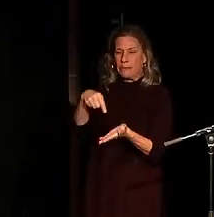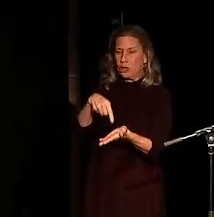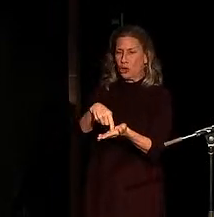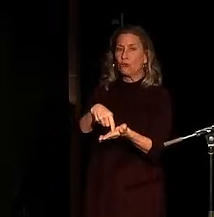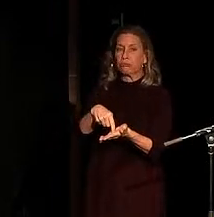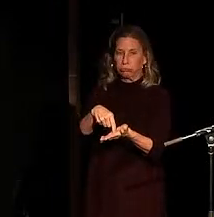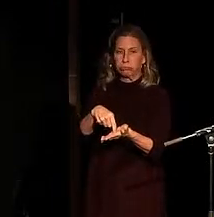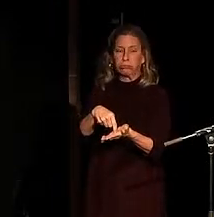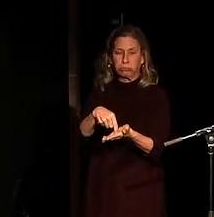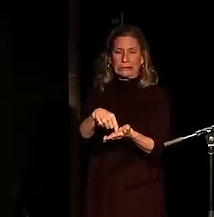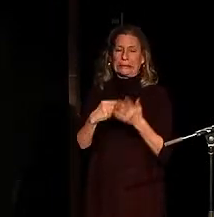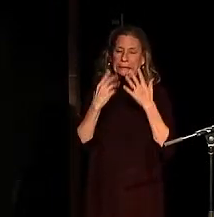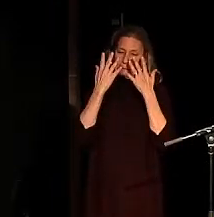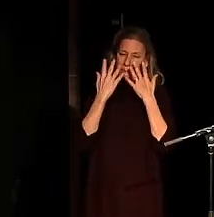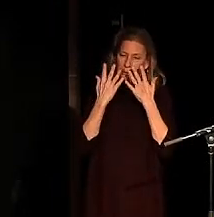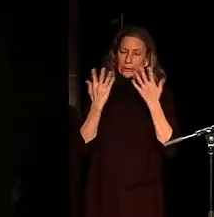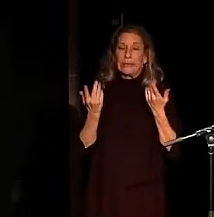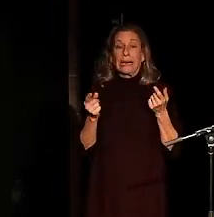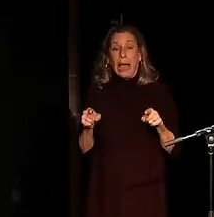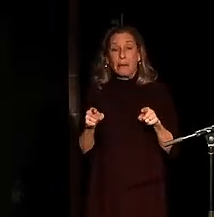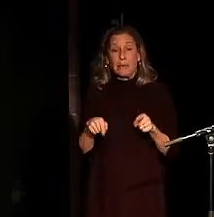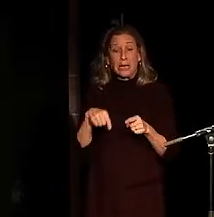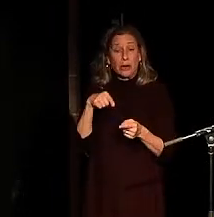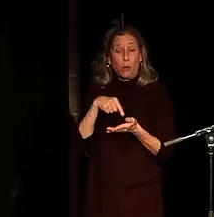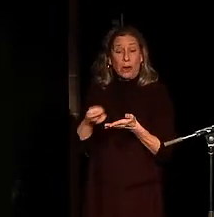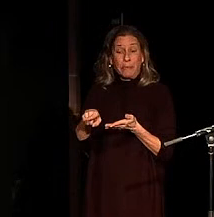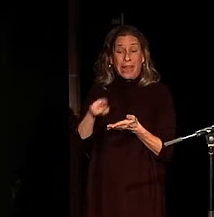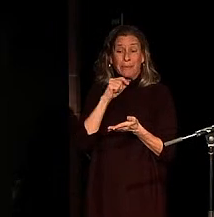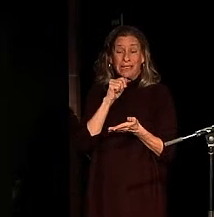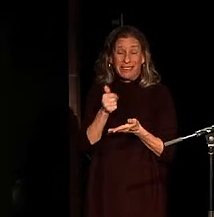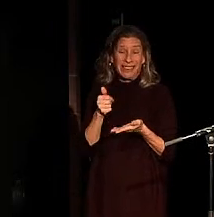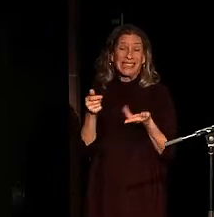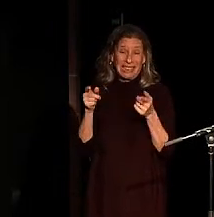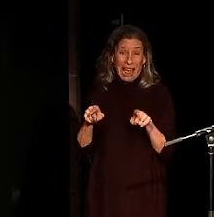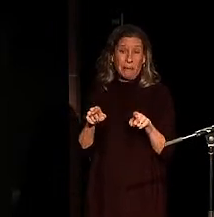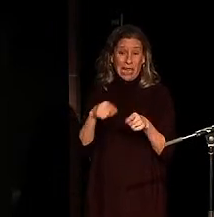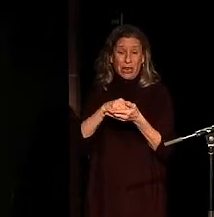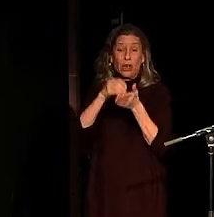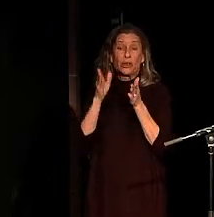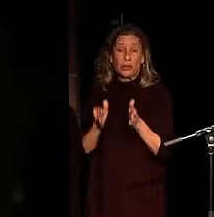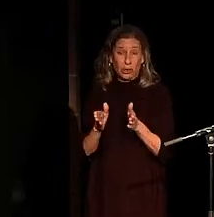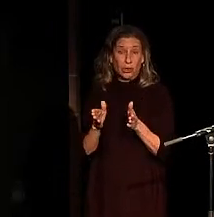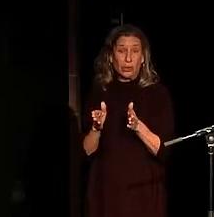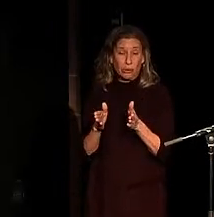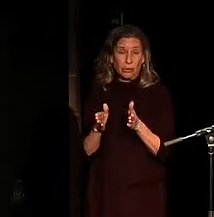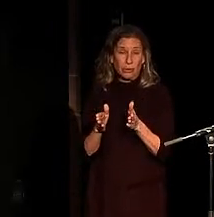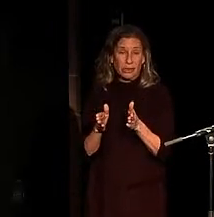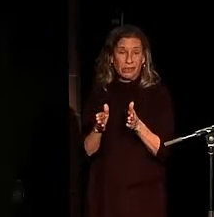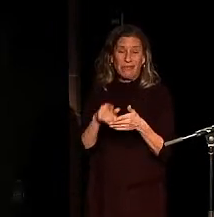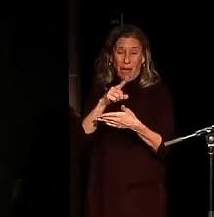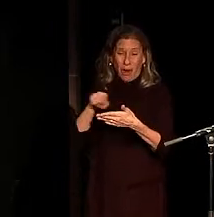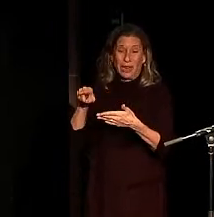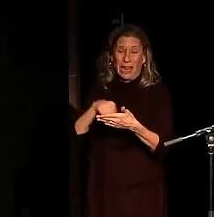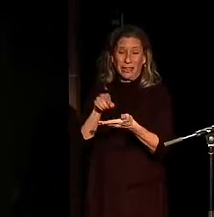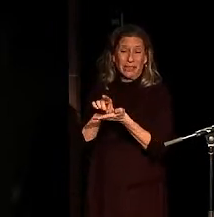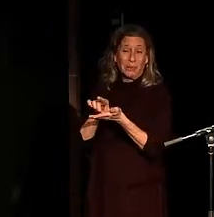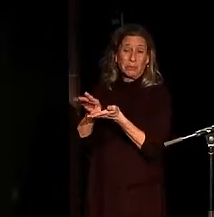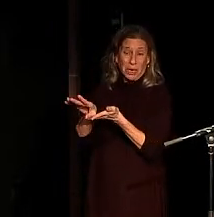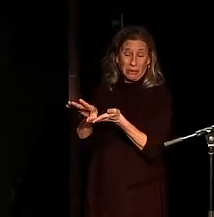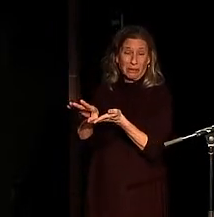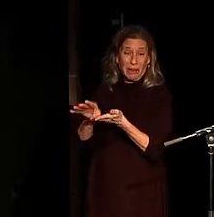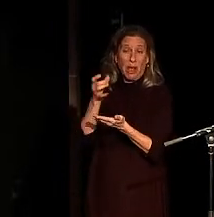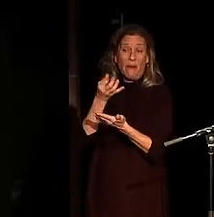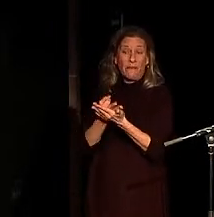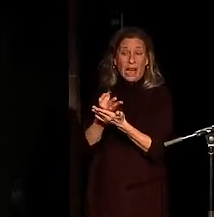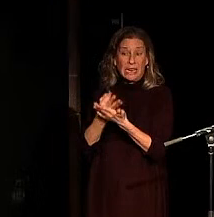deadlines. Unfortunately, when payment is not made, students risk being canceled. Financial aid staff